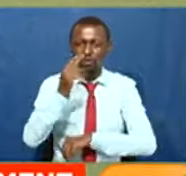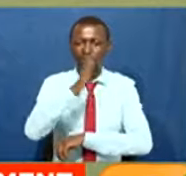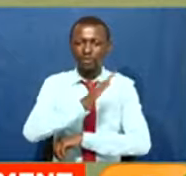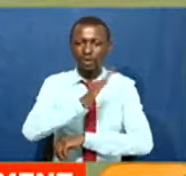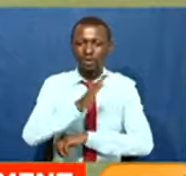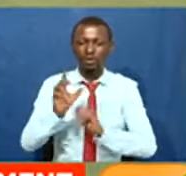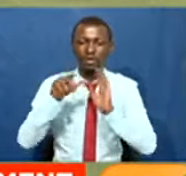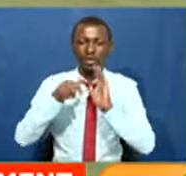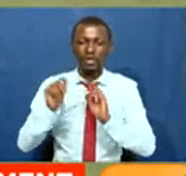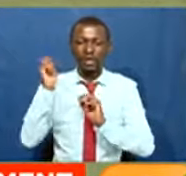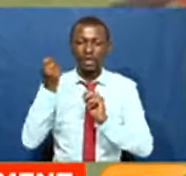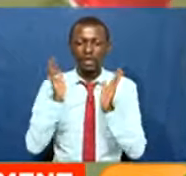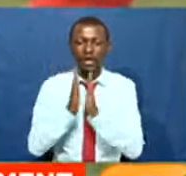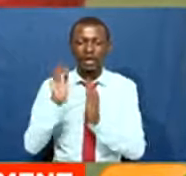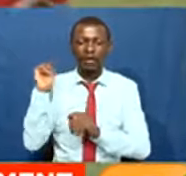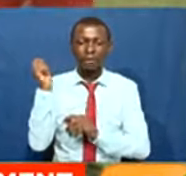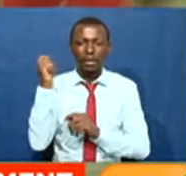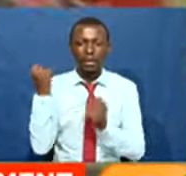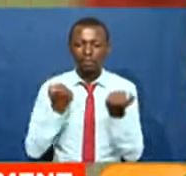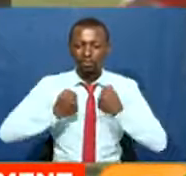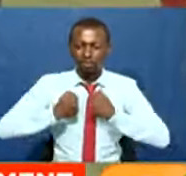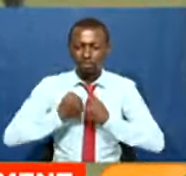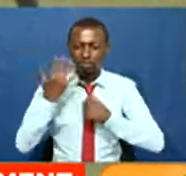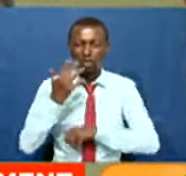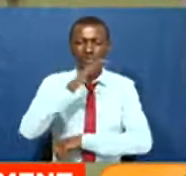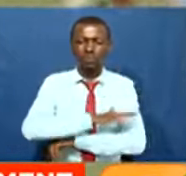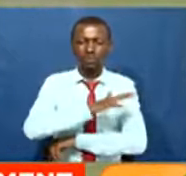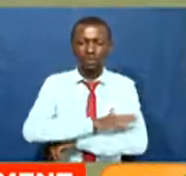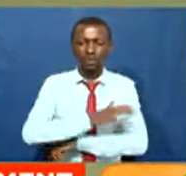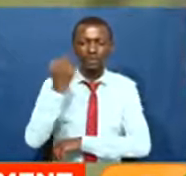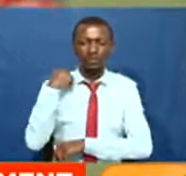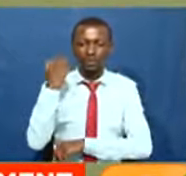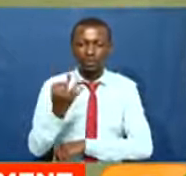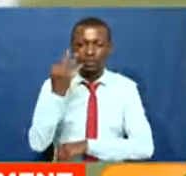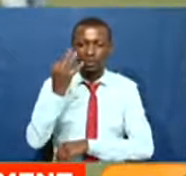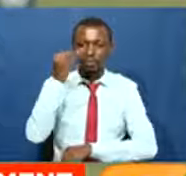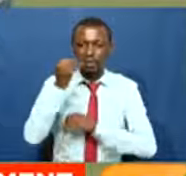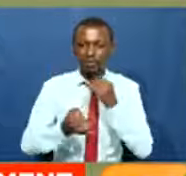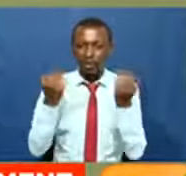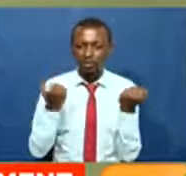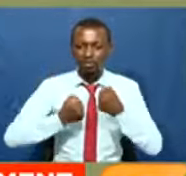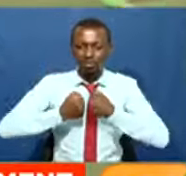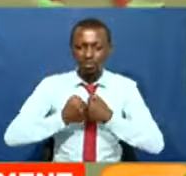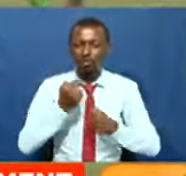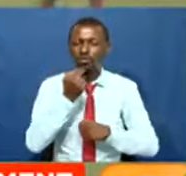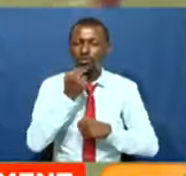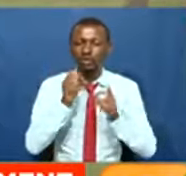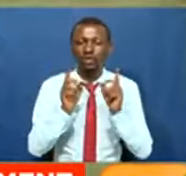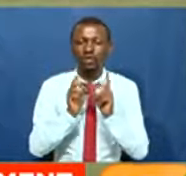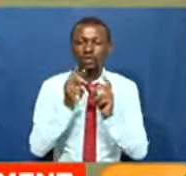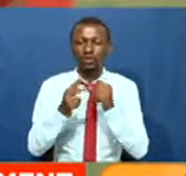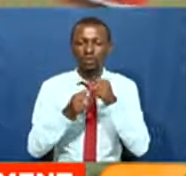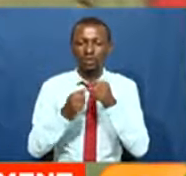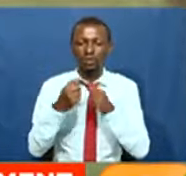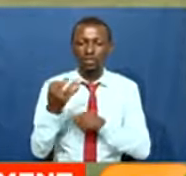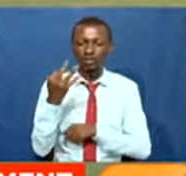Malawi take on the Harambee Stars at 5 p.m. So the third place playoff and the finals will be played on Tuesday, 26th of March. Now,